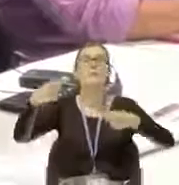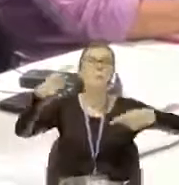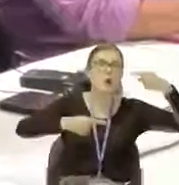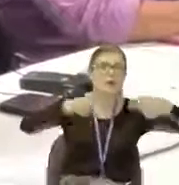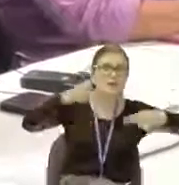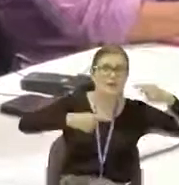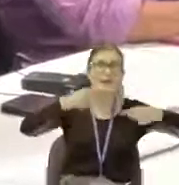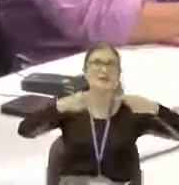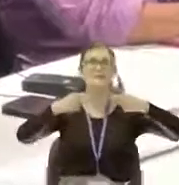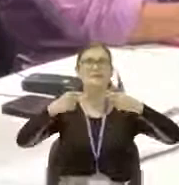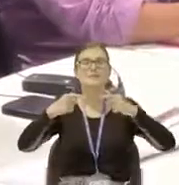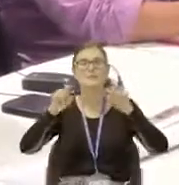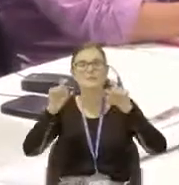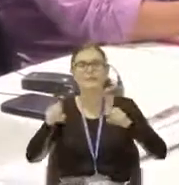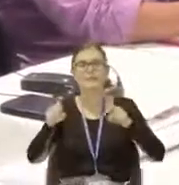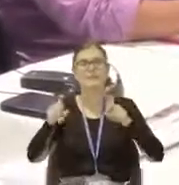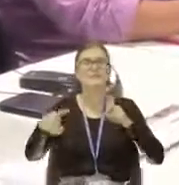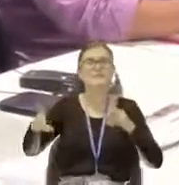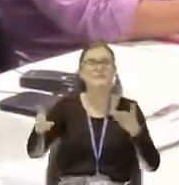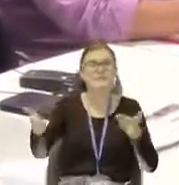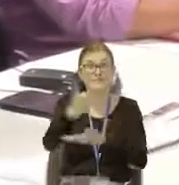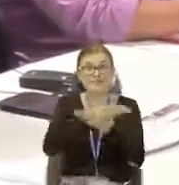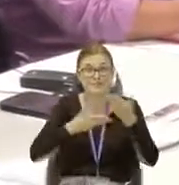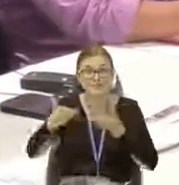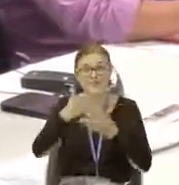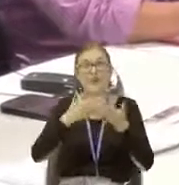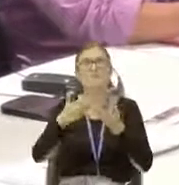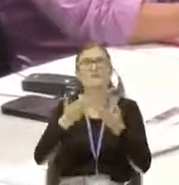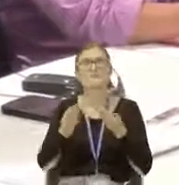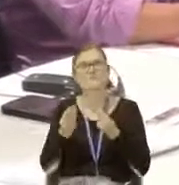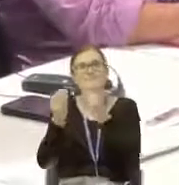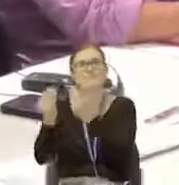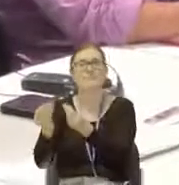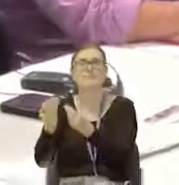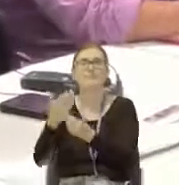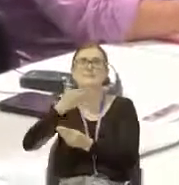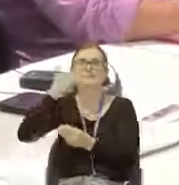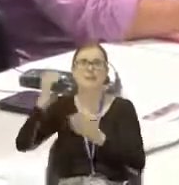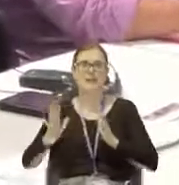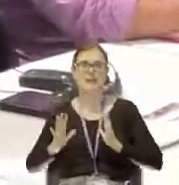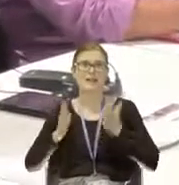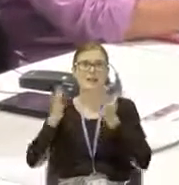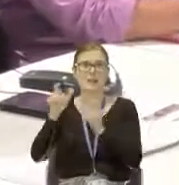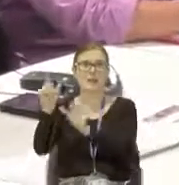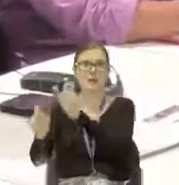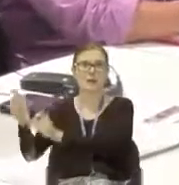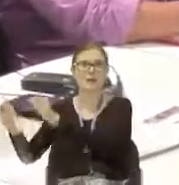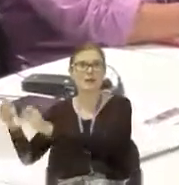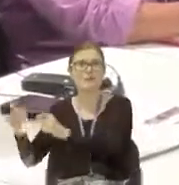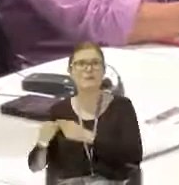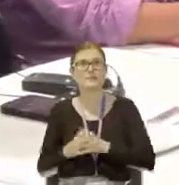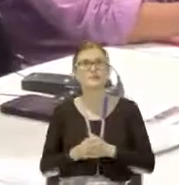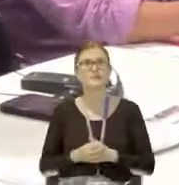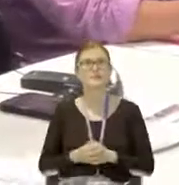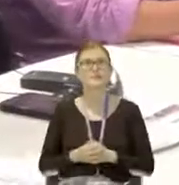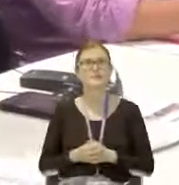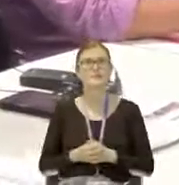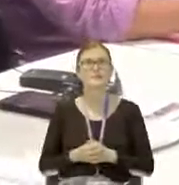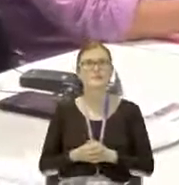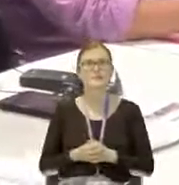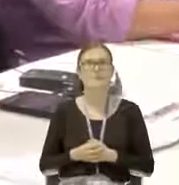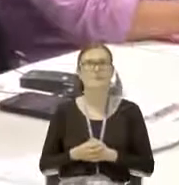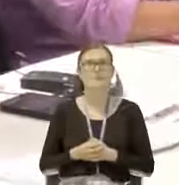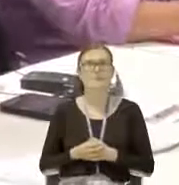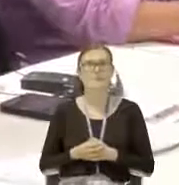people. Violators of the human rights cannot be the righteous leaders. The expectation of good